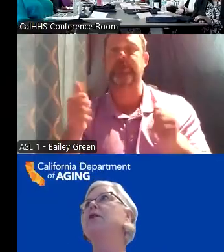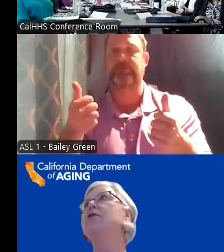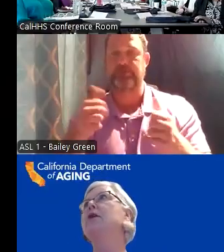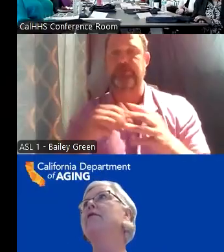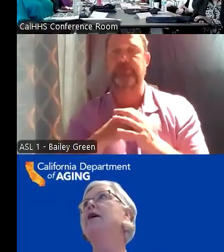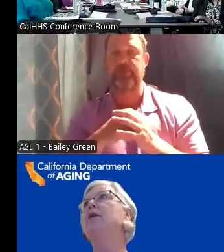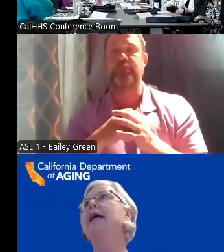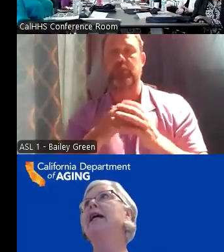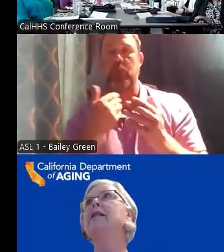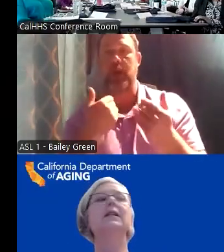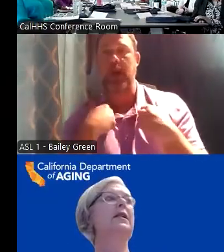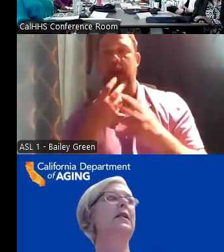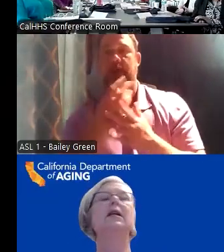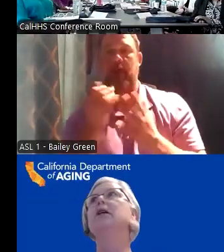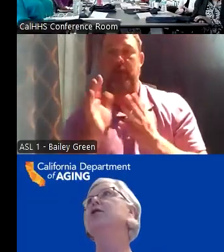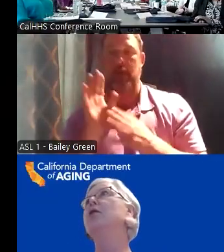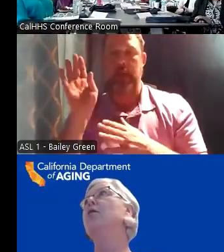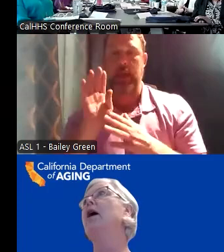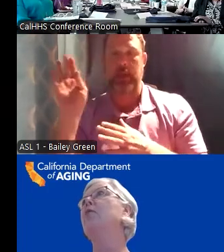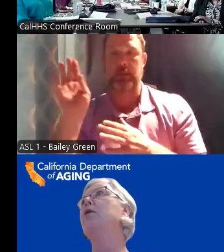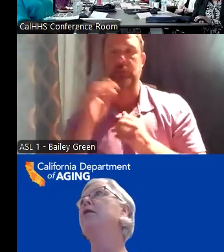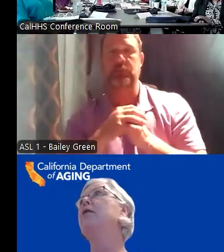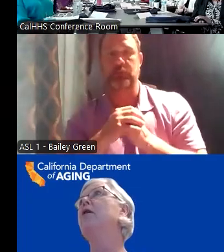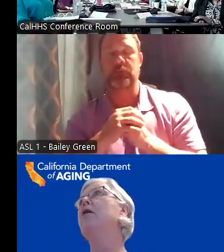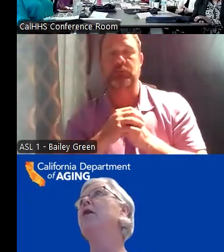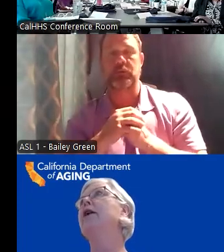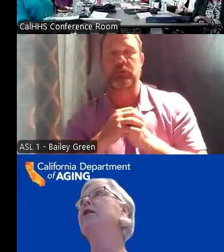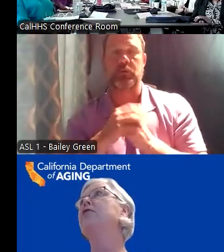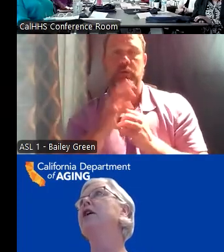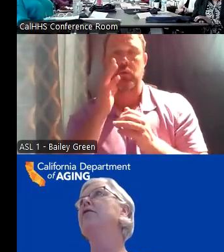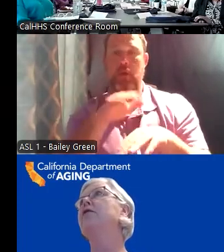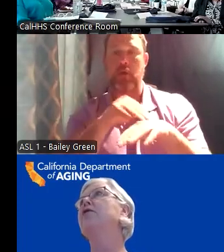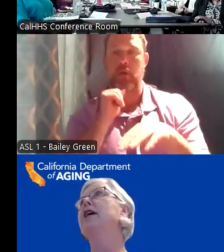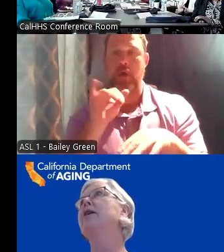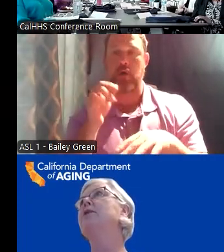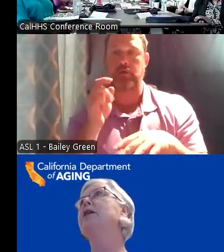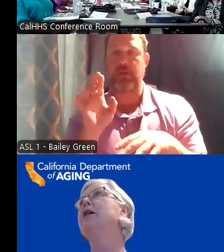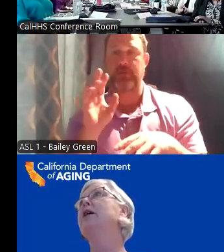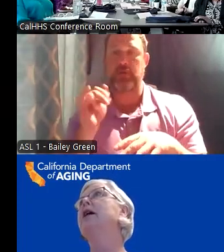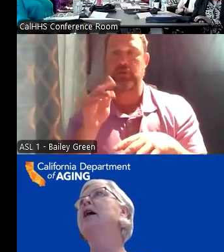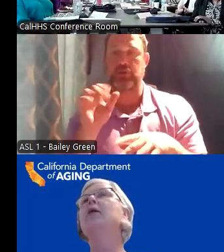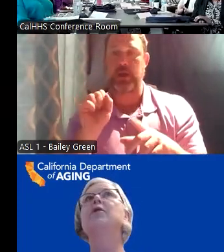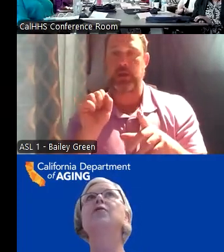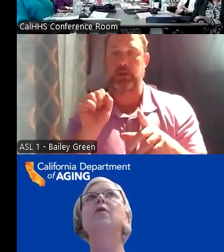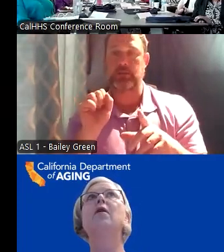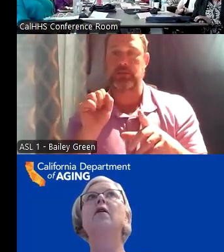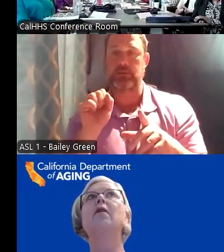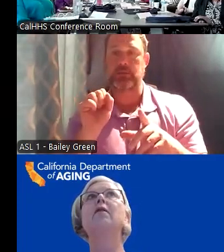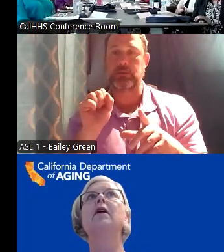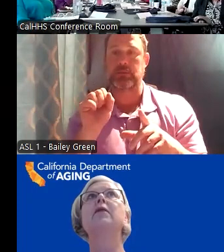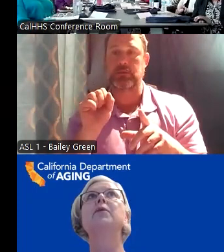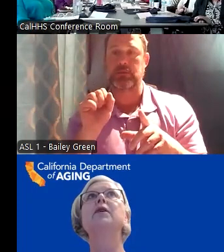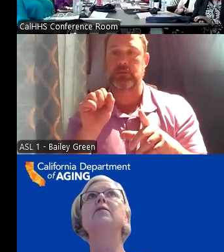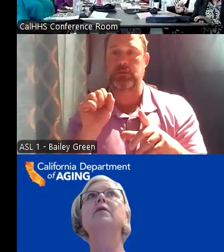Okay, we do have a couple hands. So I will call on Jennifer James. You